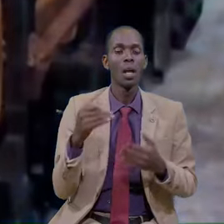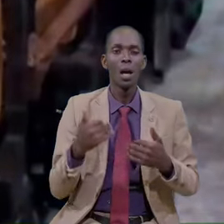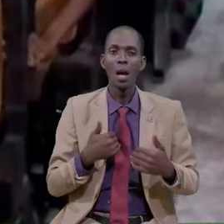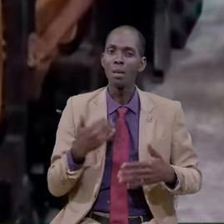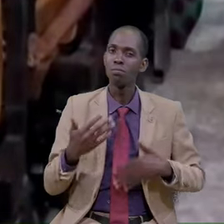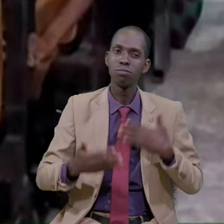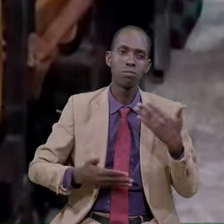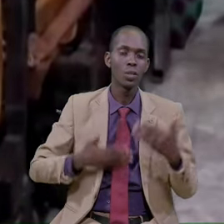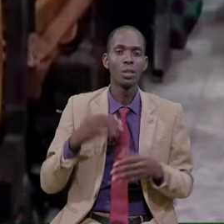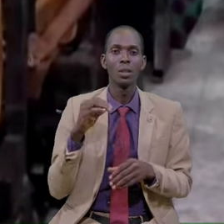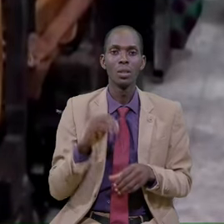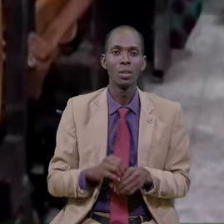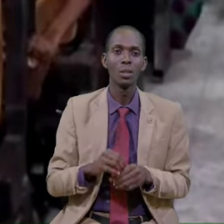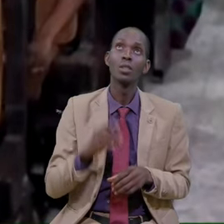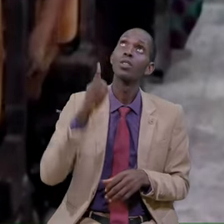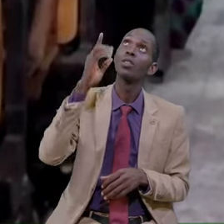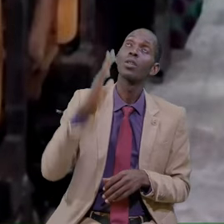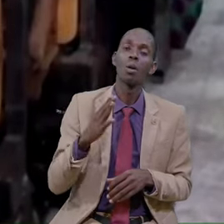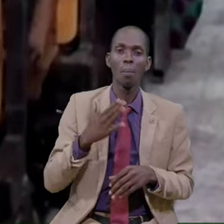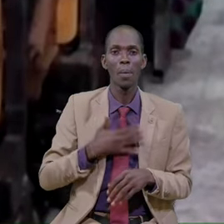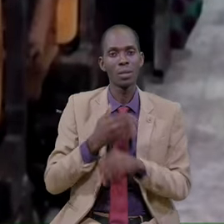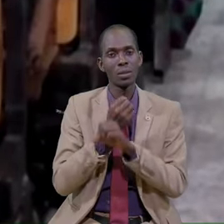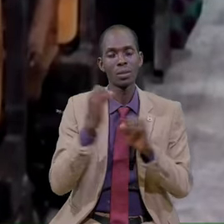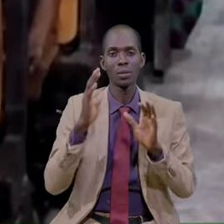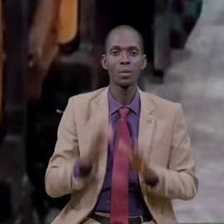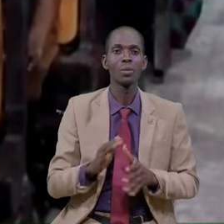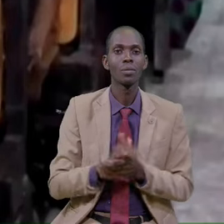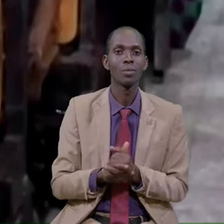rejoiced in God my savior